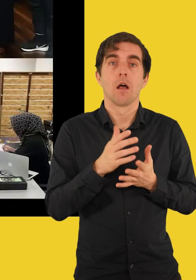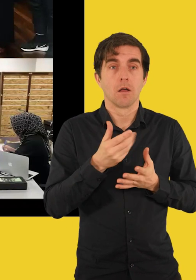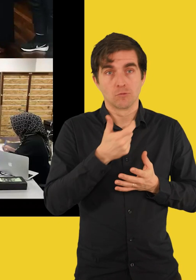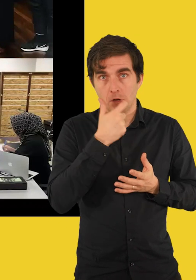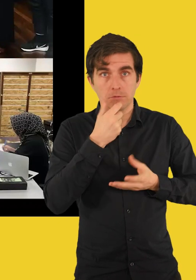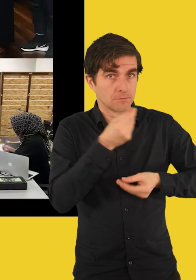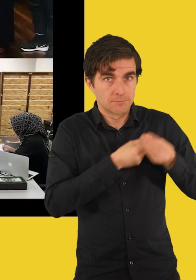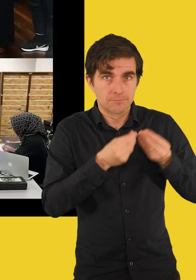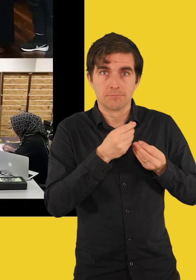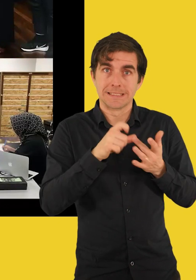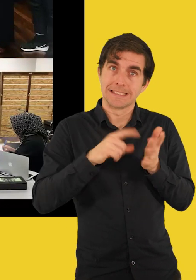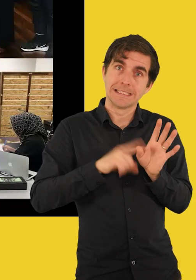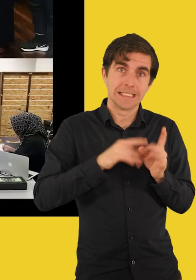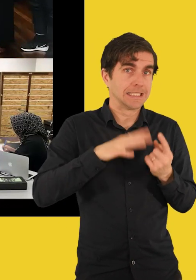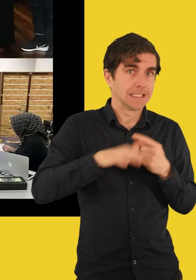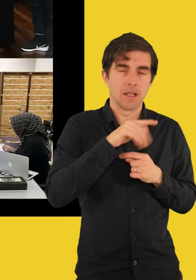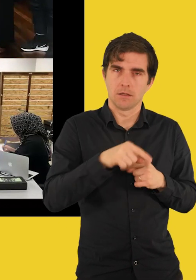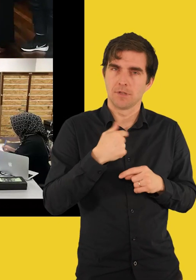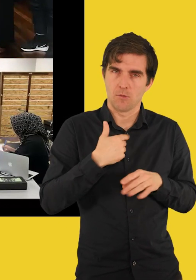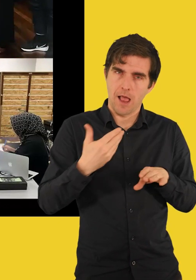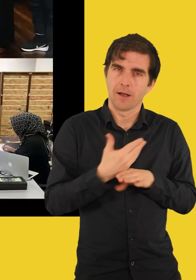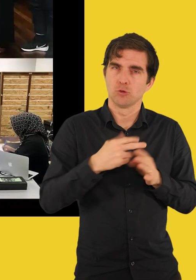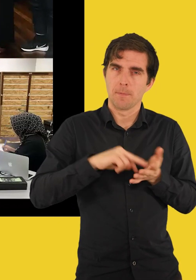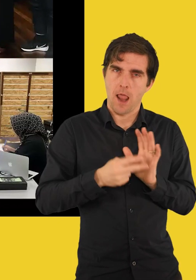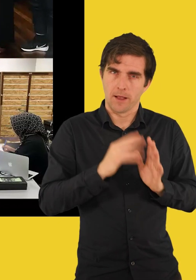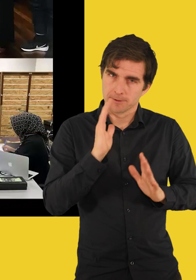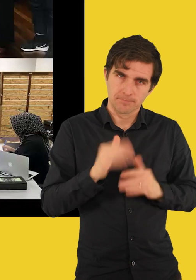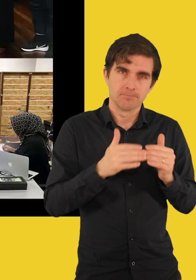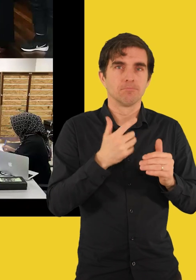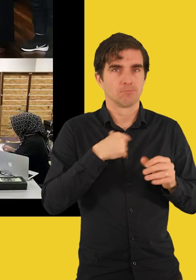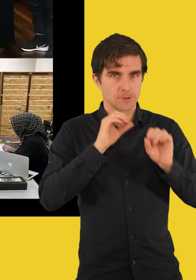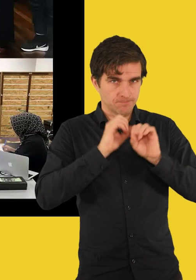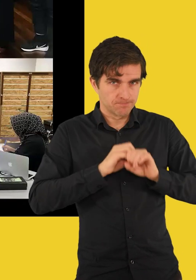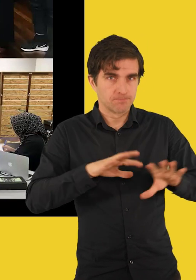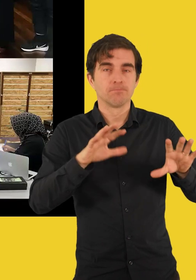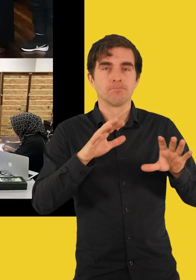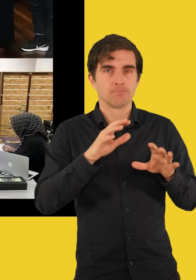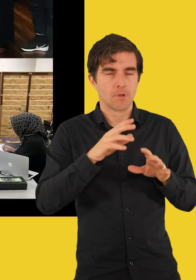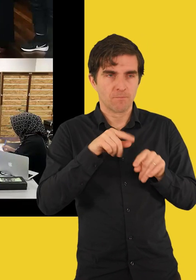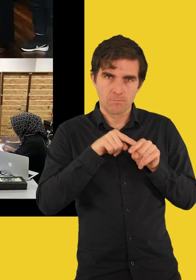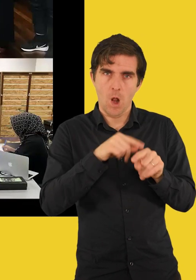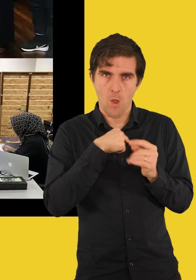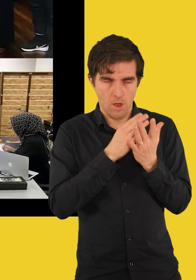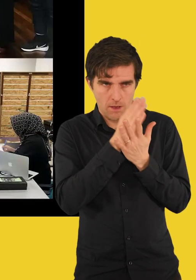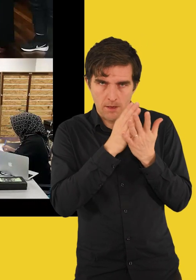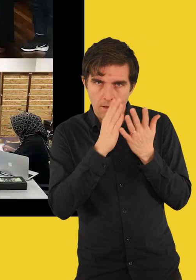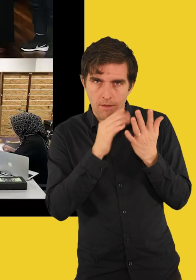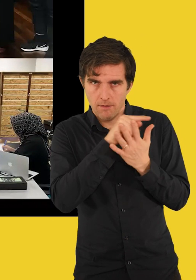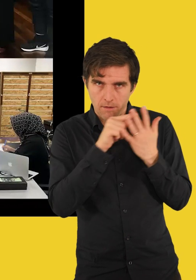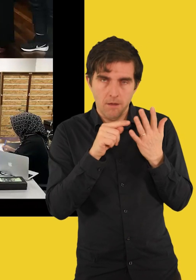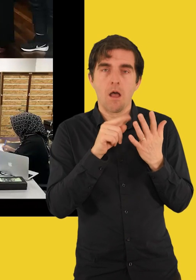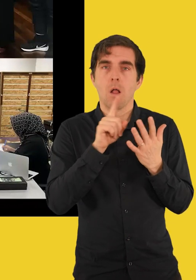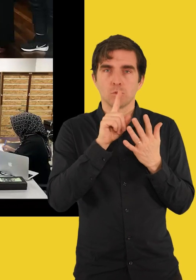Economics City Portrait and Action. This is our action plan, and we are detailing it according